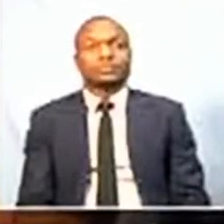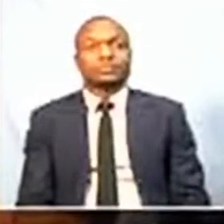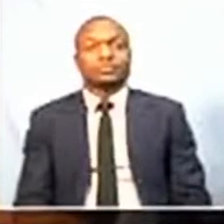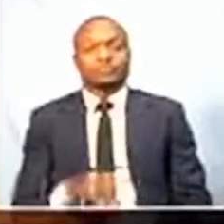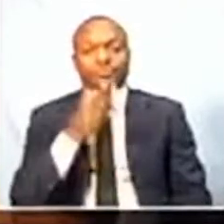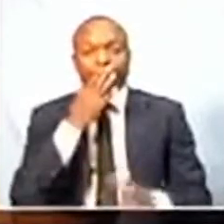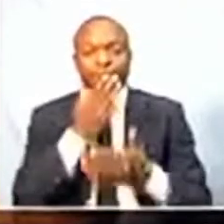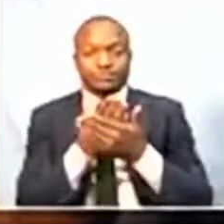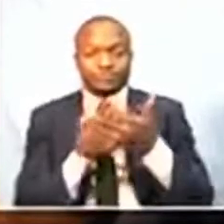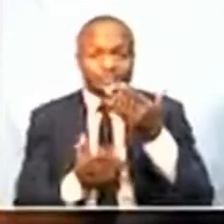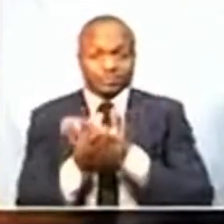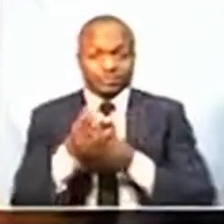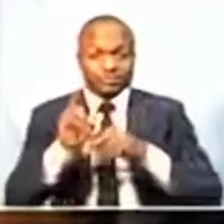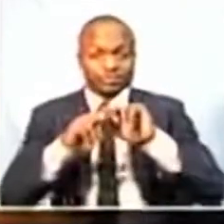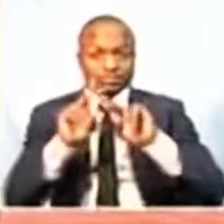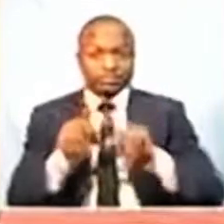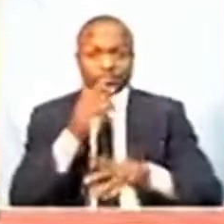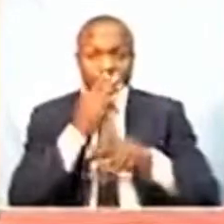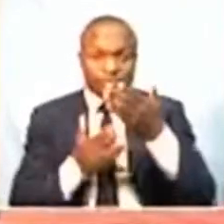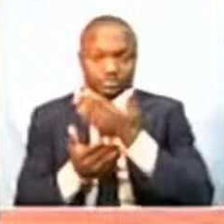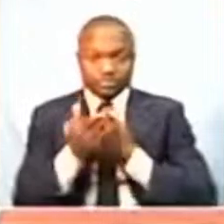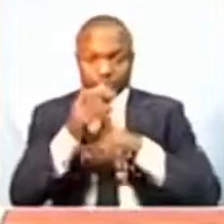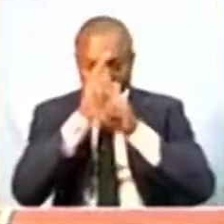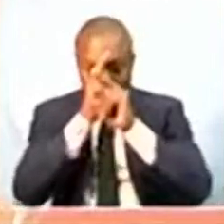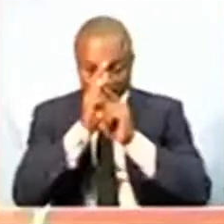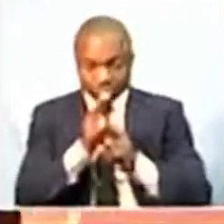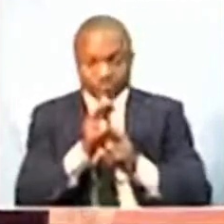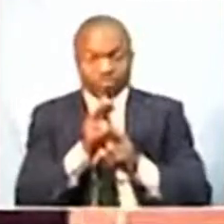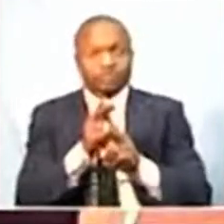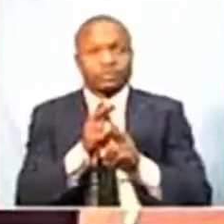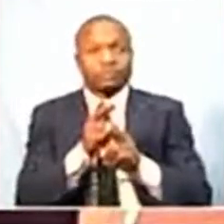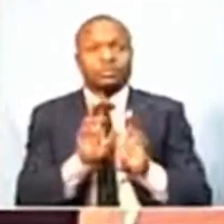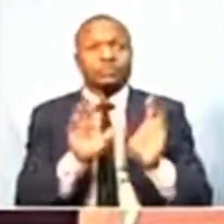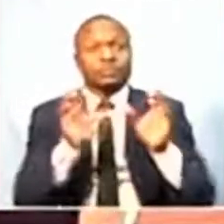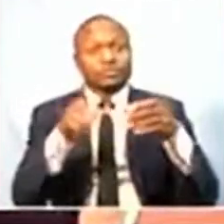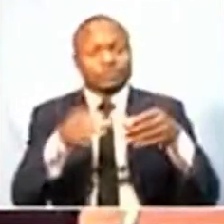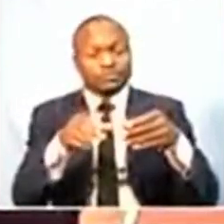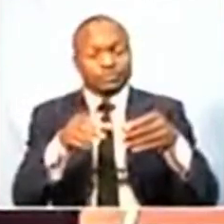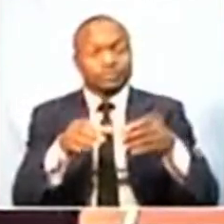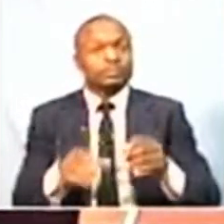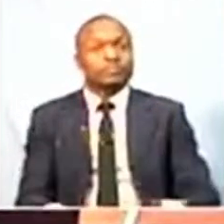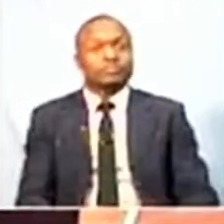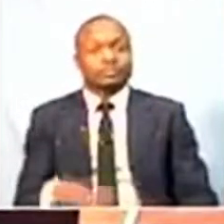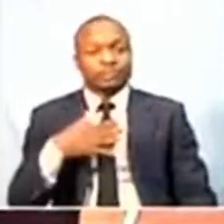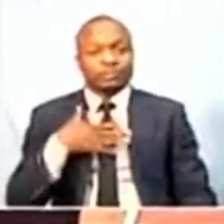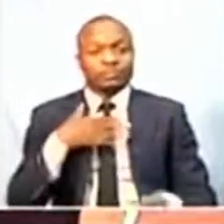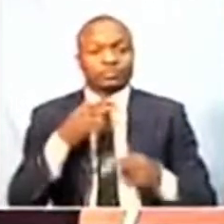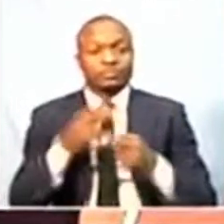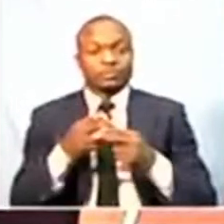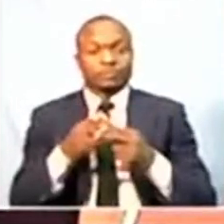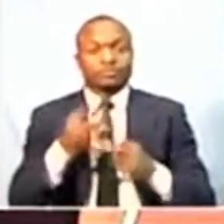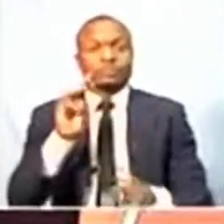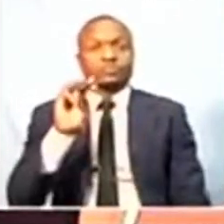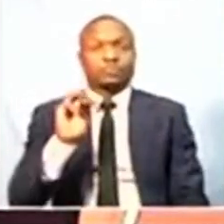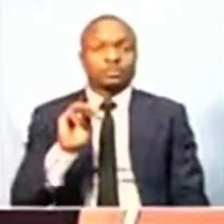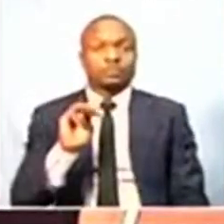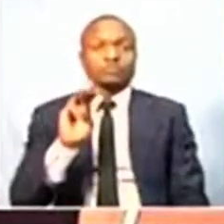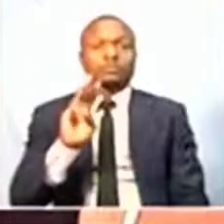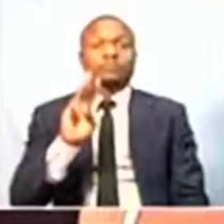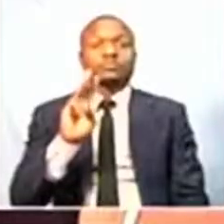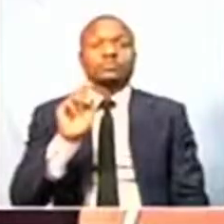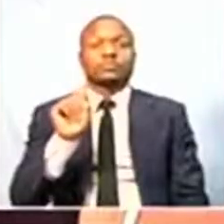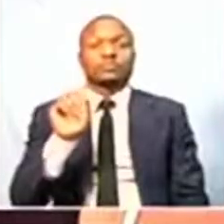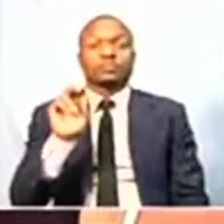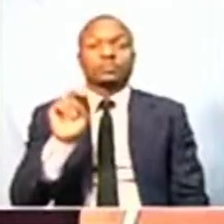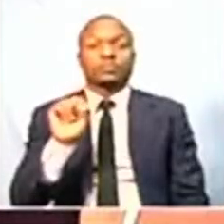Good morning, Chair. Good morning, members of the committee. My name is Mwansa Elliott. I'm the Director of